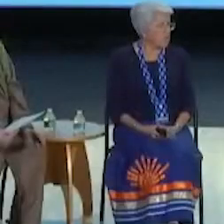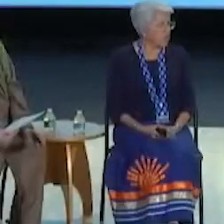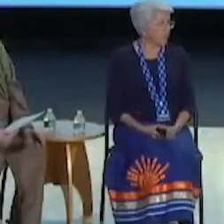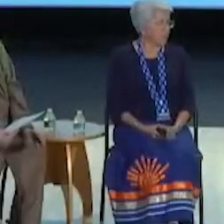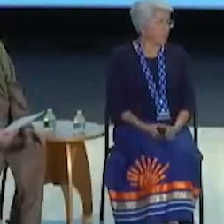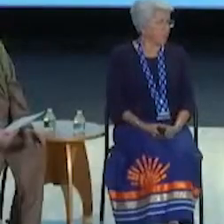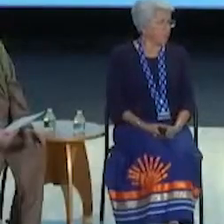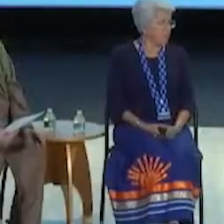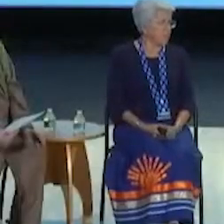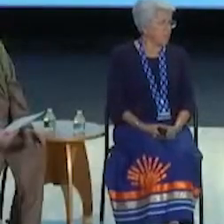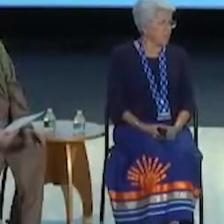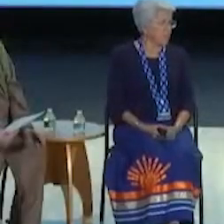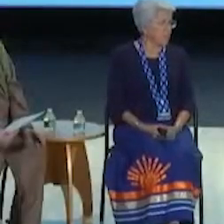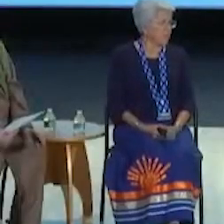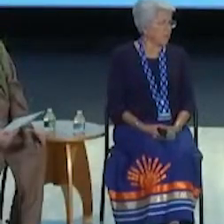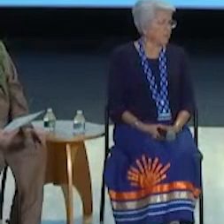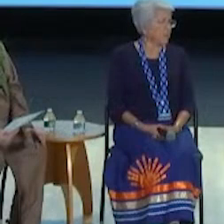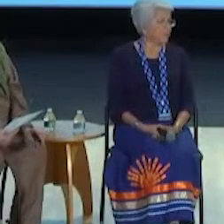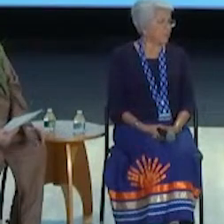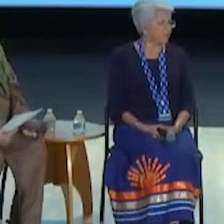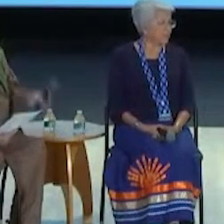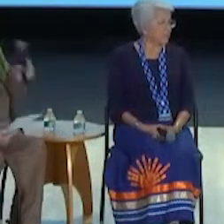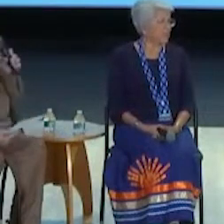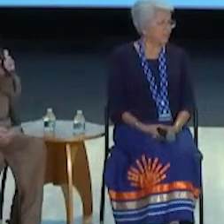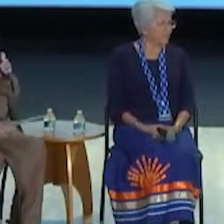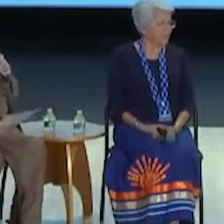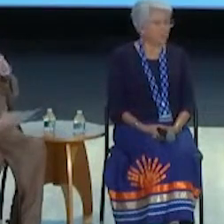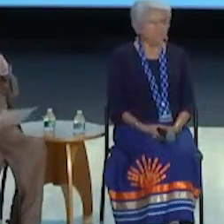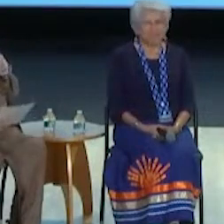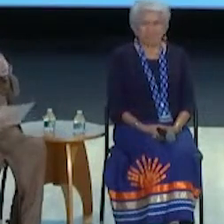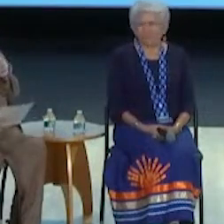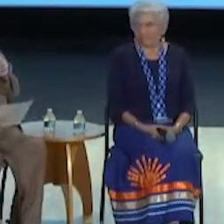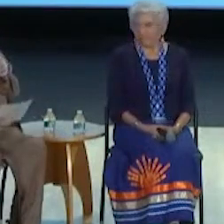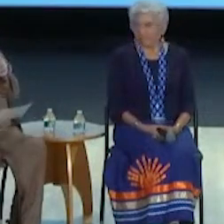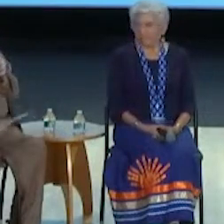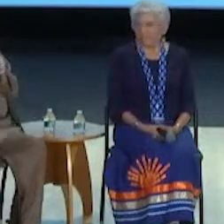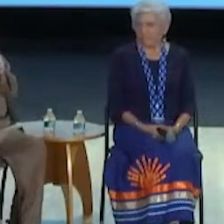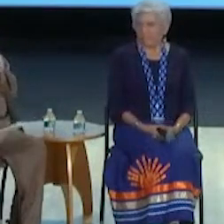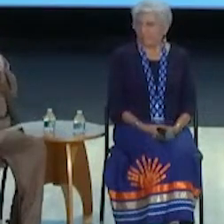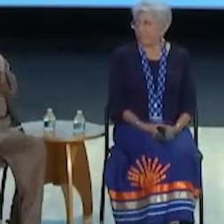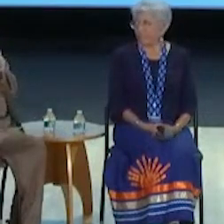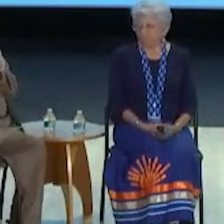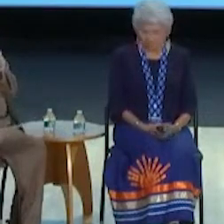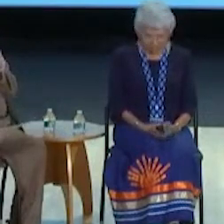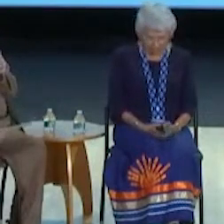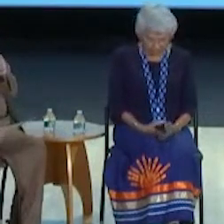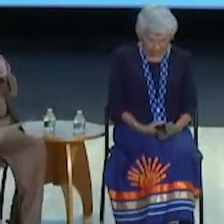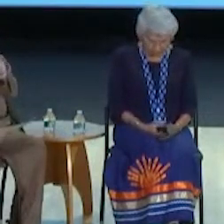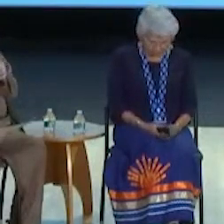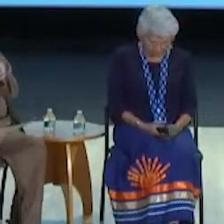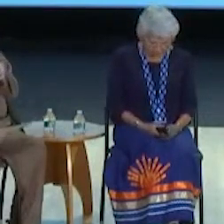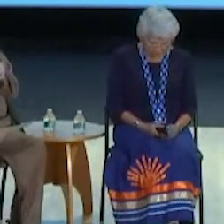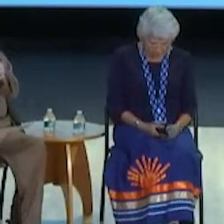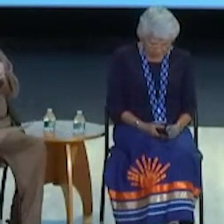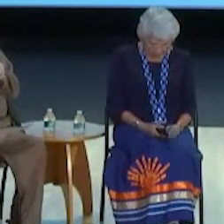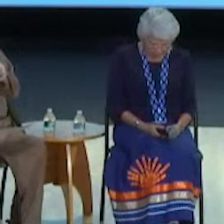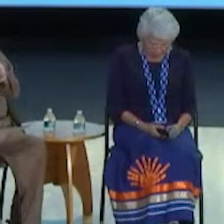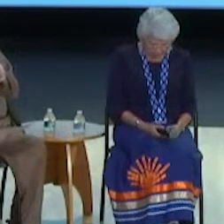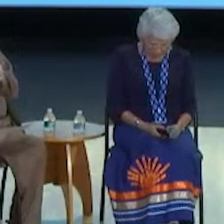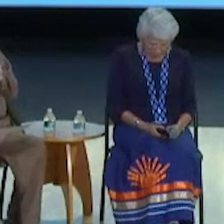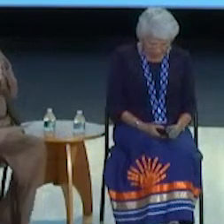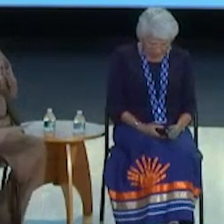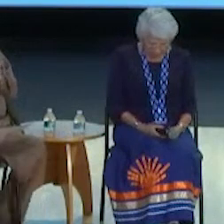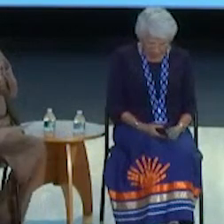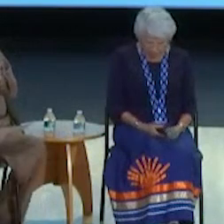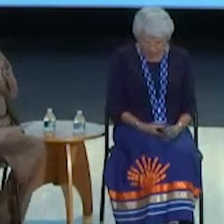like a grocery store, basically. Oh yeah, thank you. Thank you. All right, so our first question is going to go to the chairwoman. What are